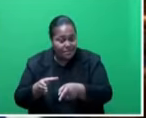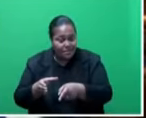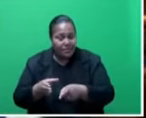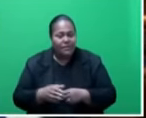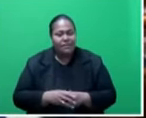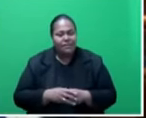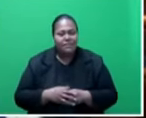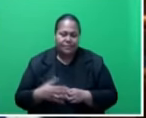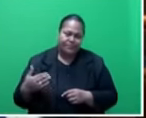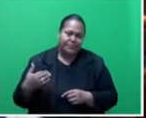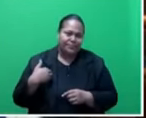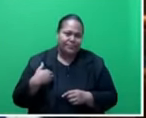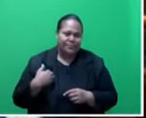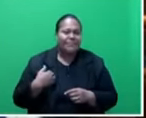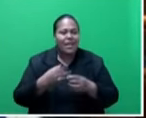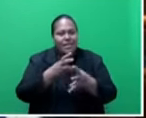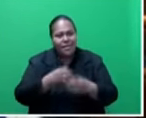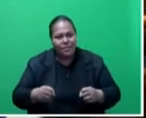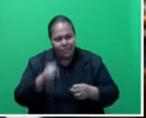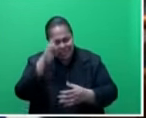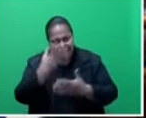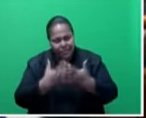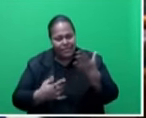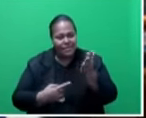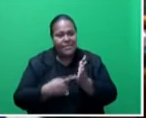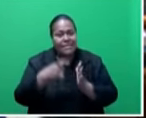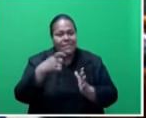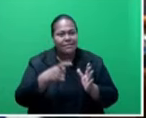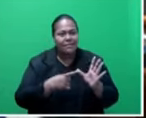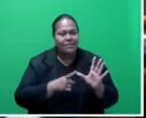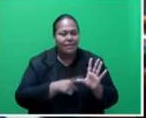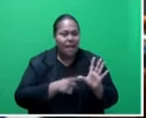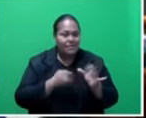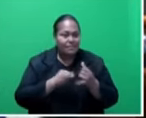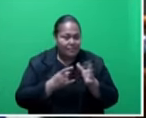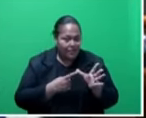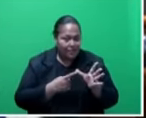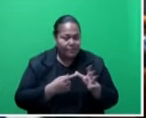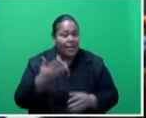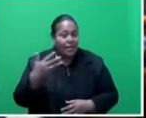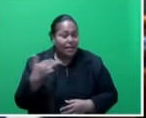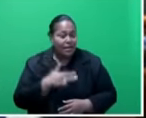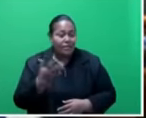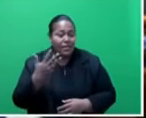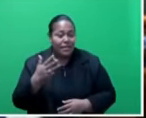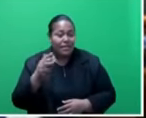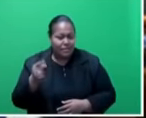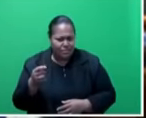were affected by TC Yasa, whereby 9,936 were located in Zone 1,